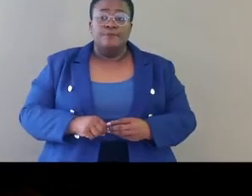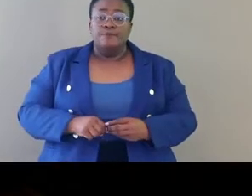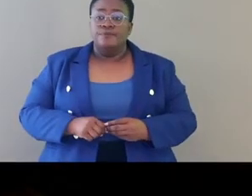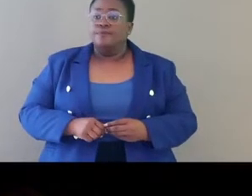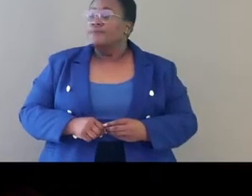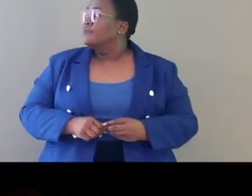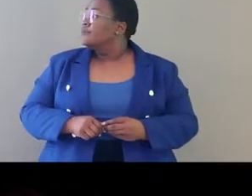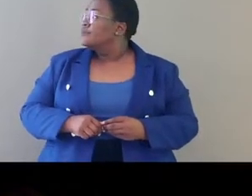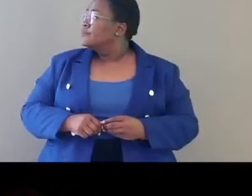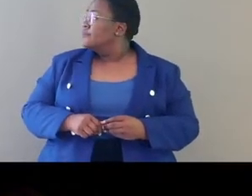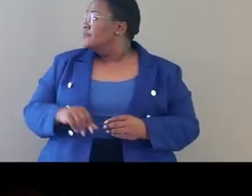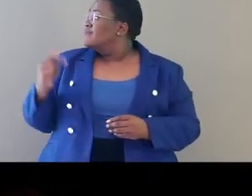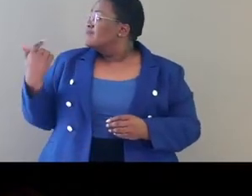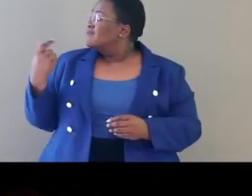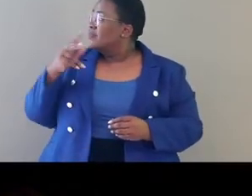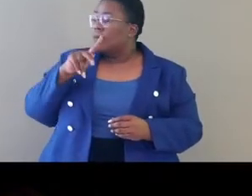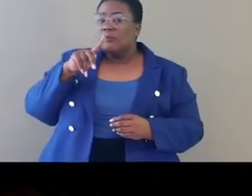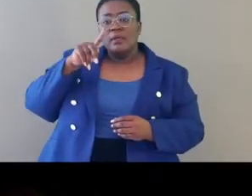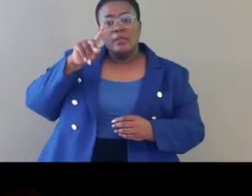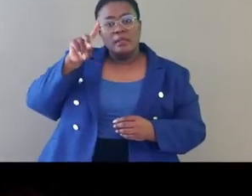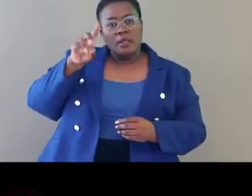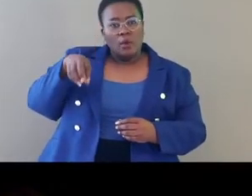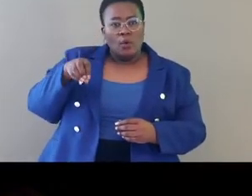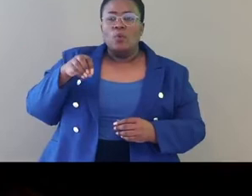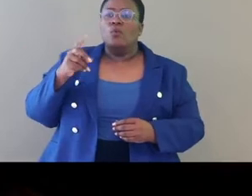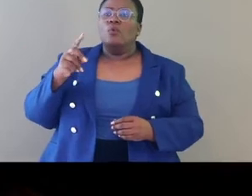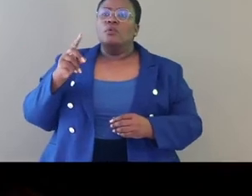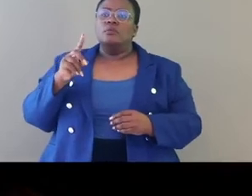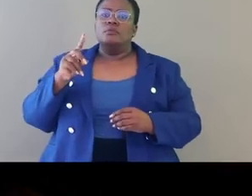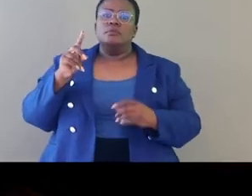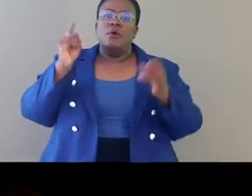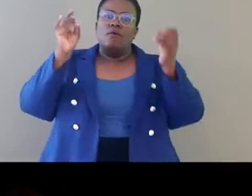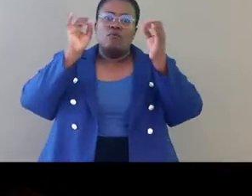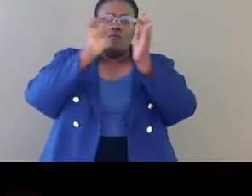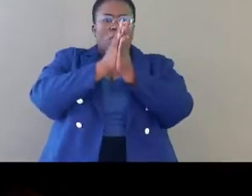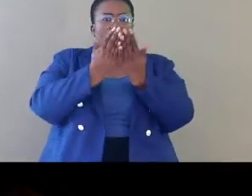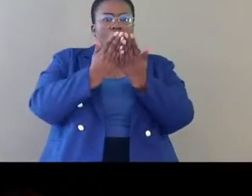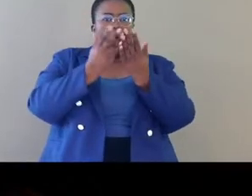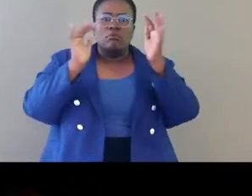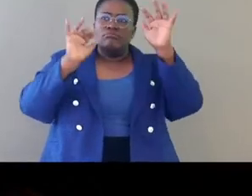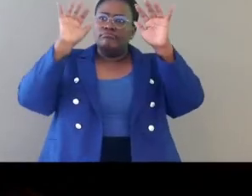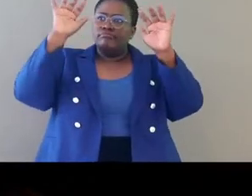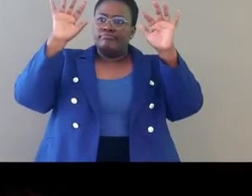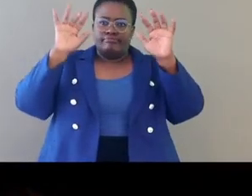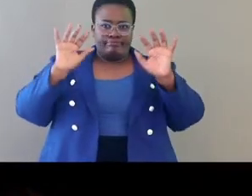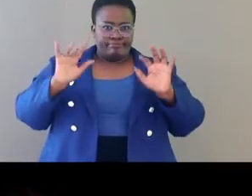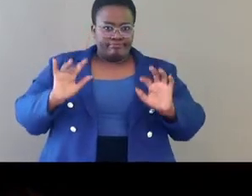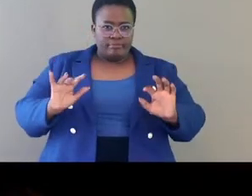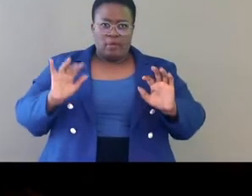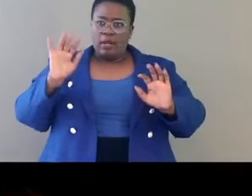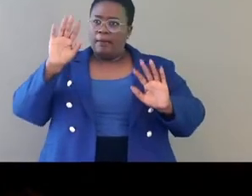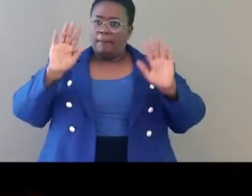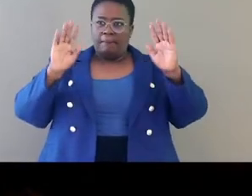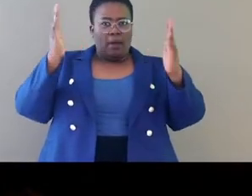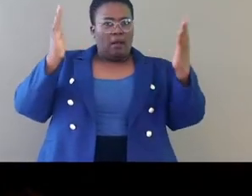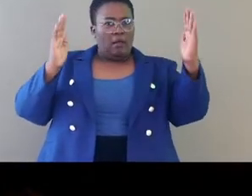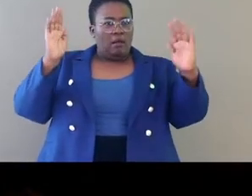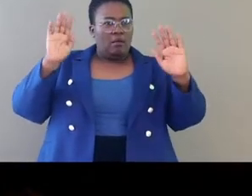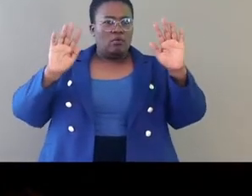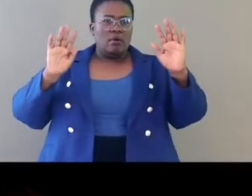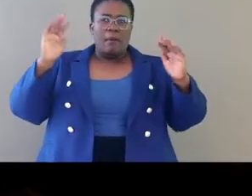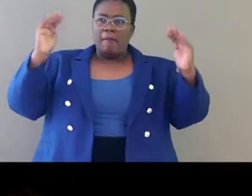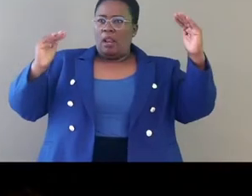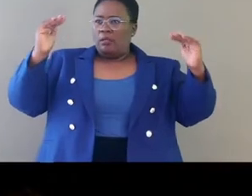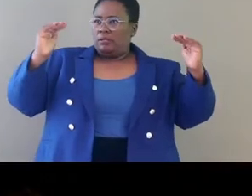consistent concern of the PBO has been the cost of balancing the books looking at the fact that by government owned admission we are unlikely to realize many of the NDP